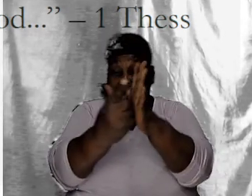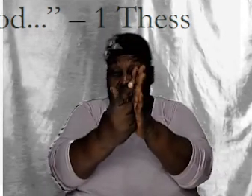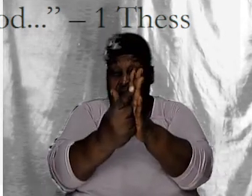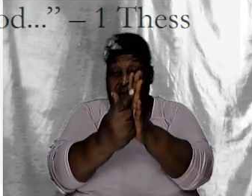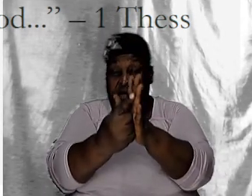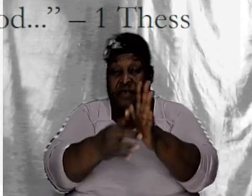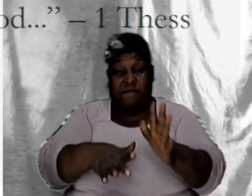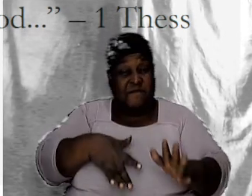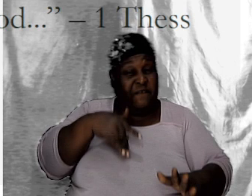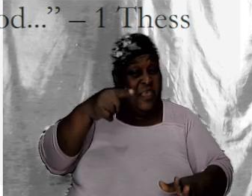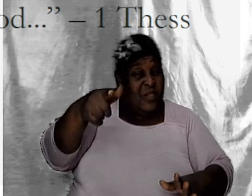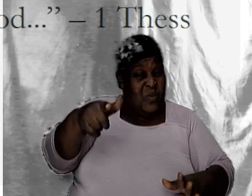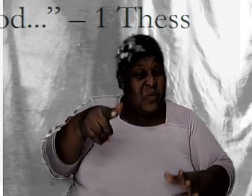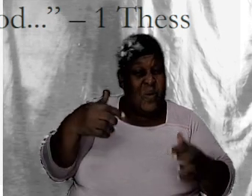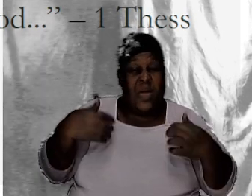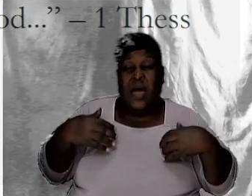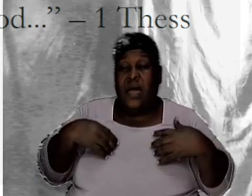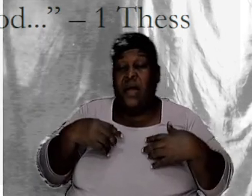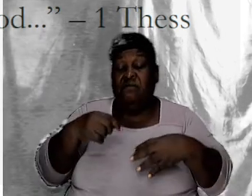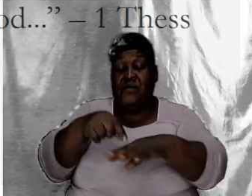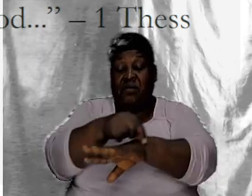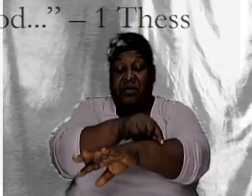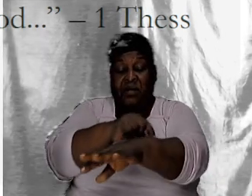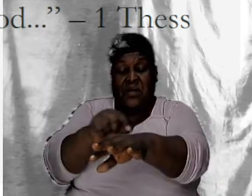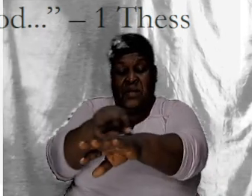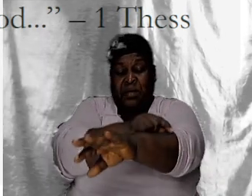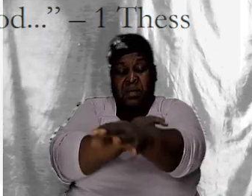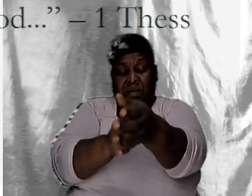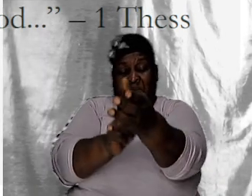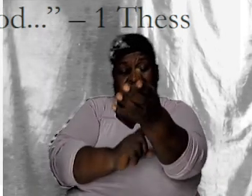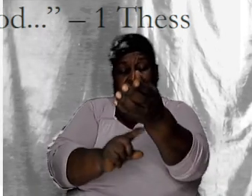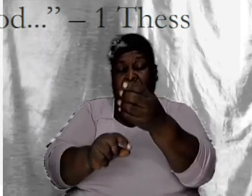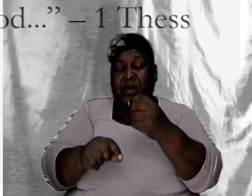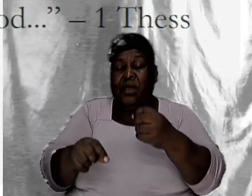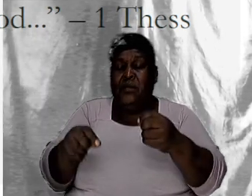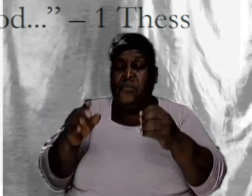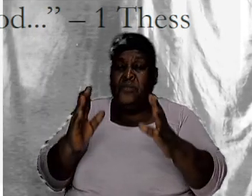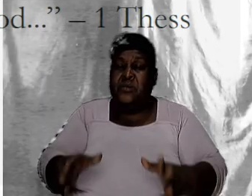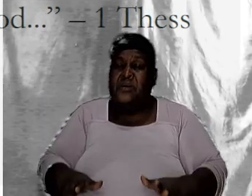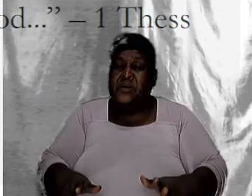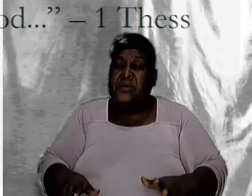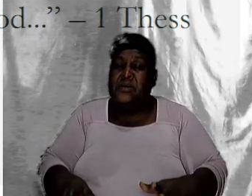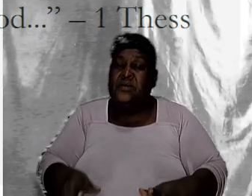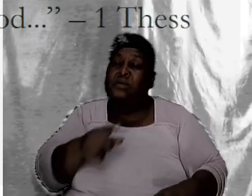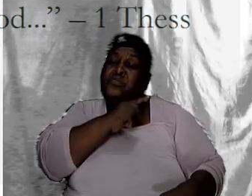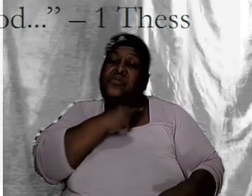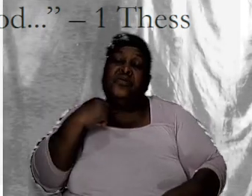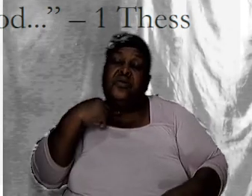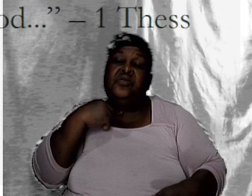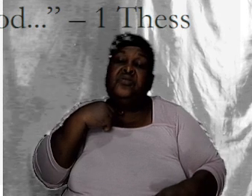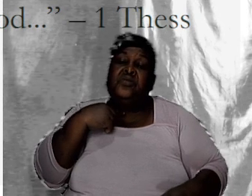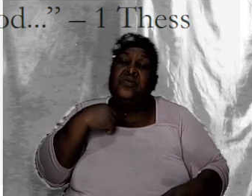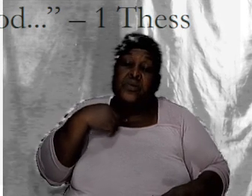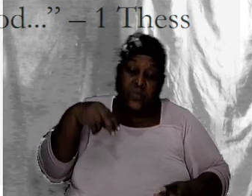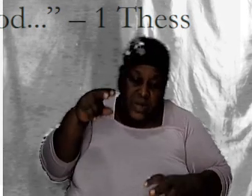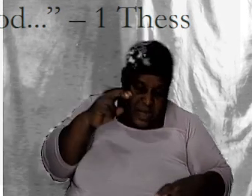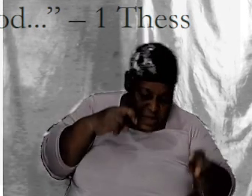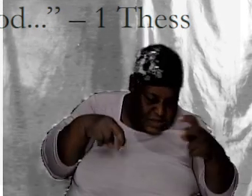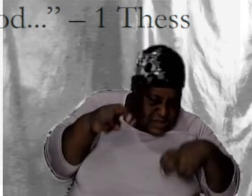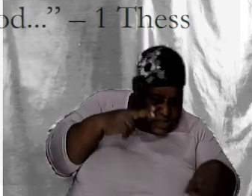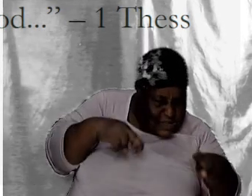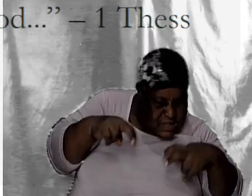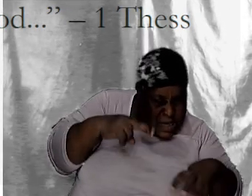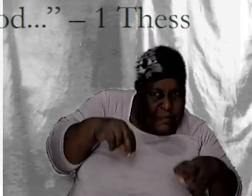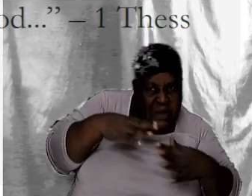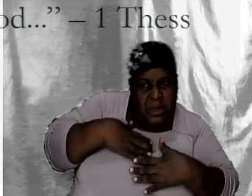if you feel like you have leprosy, you would go to the priest. The priest would check your beard and check different parts of your body. And if they find that you